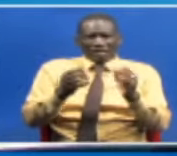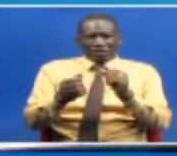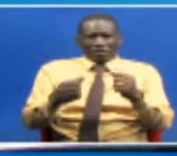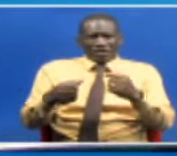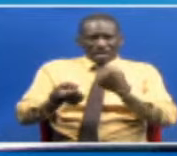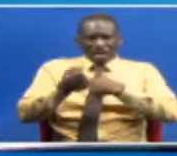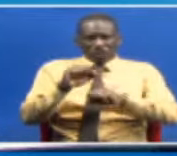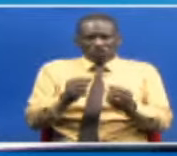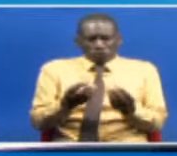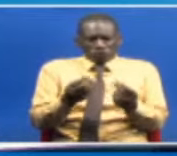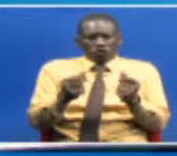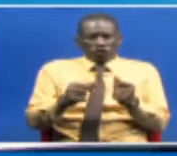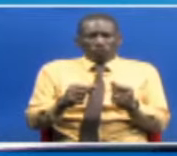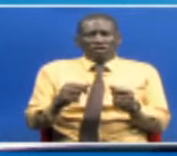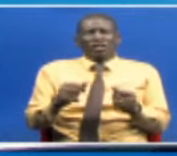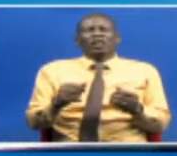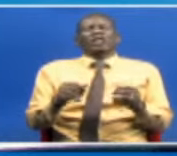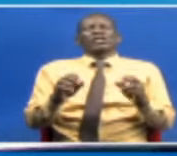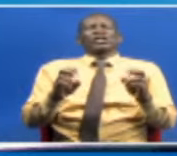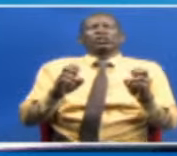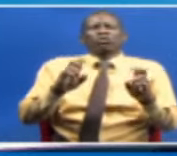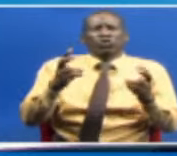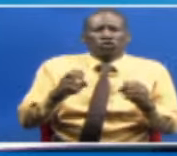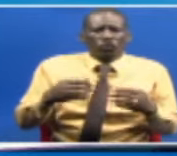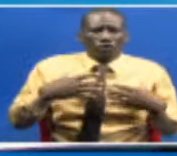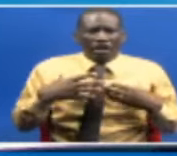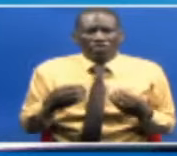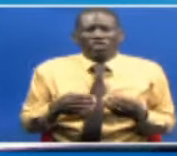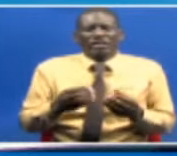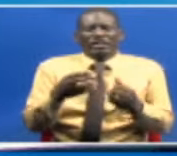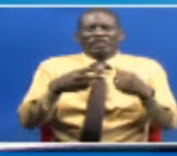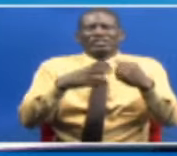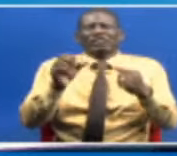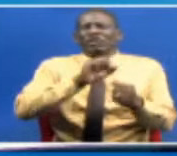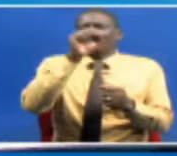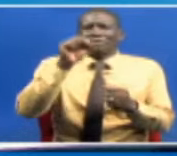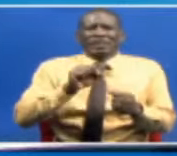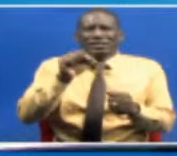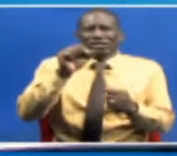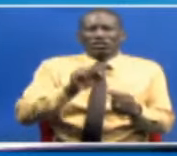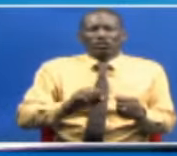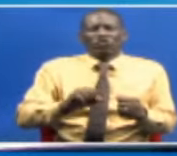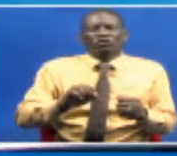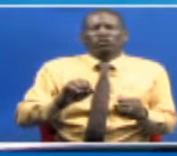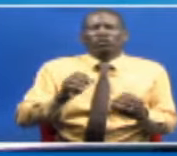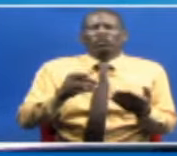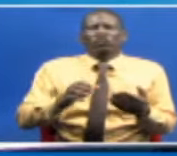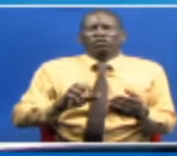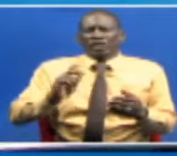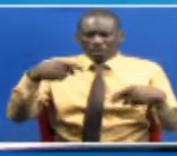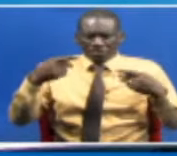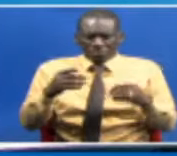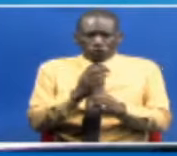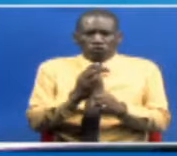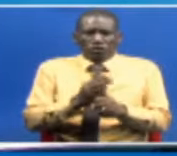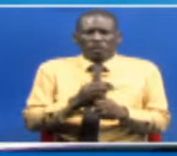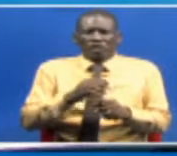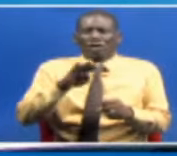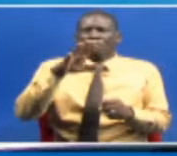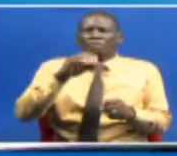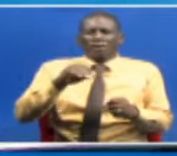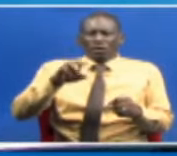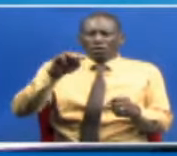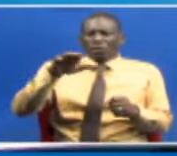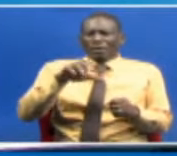You know, 70% of our households today do the traditional biomass cooking using firewood. And you know the way we live,